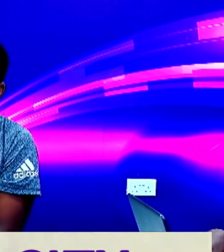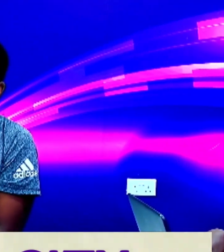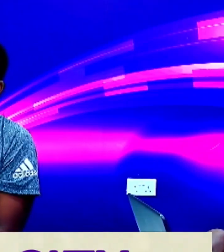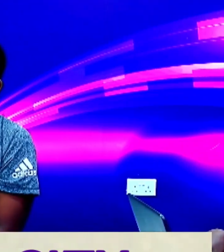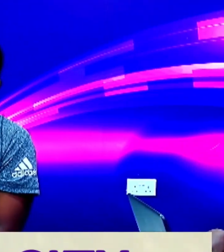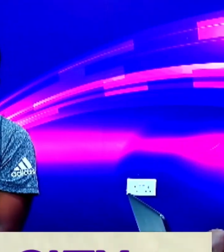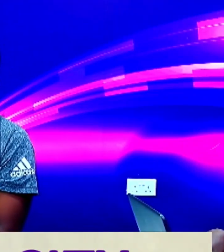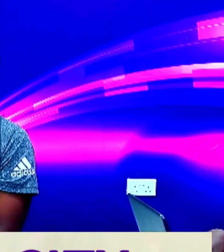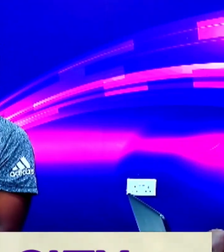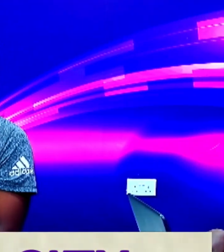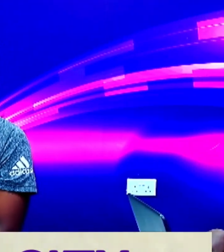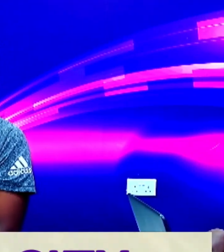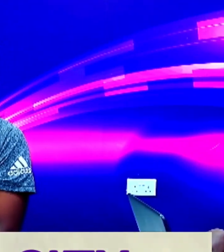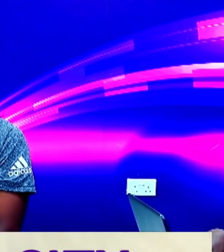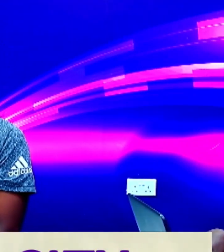Yes.